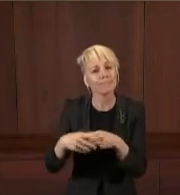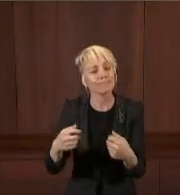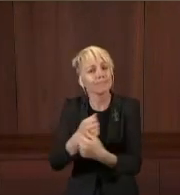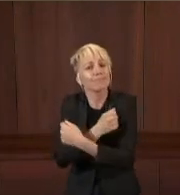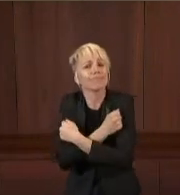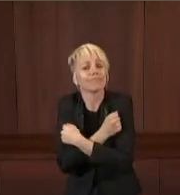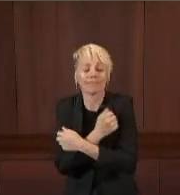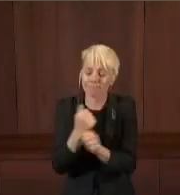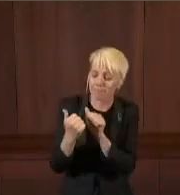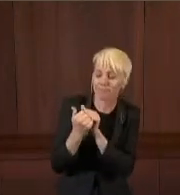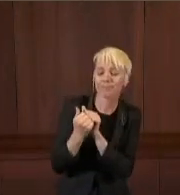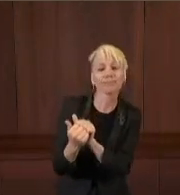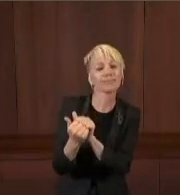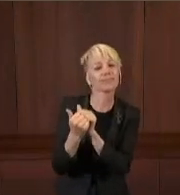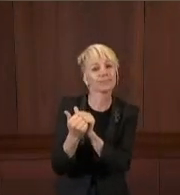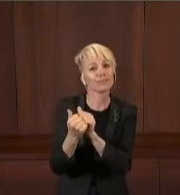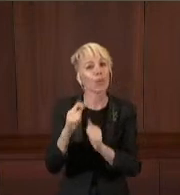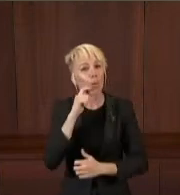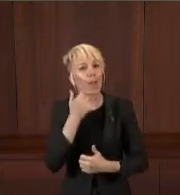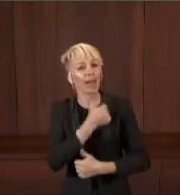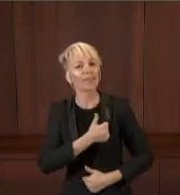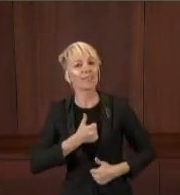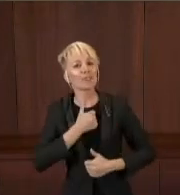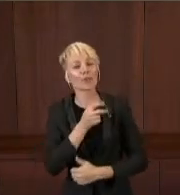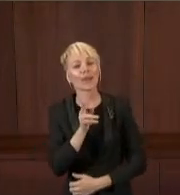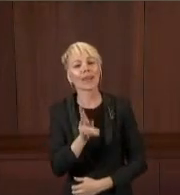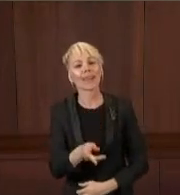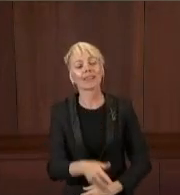the camaraderie, which we will enjoy again.